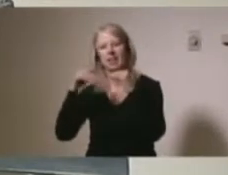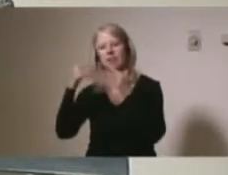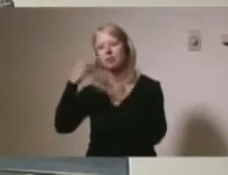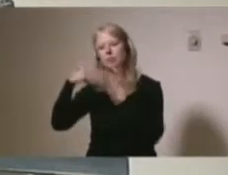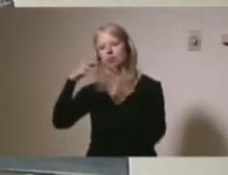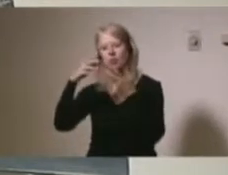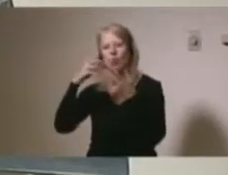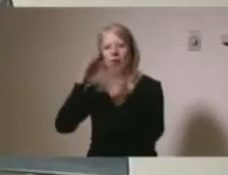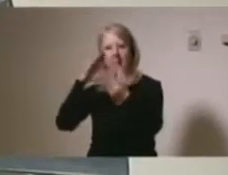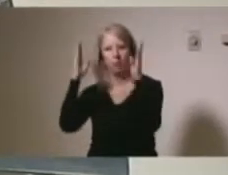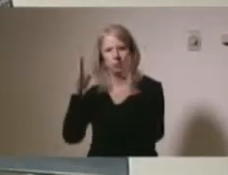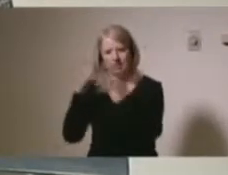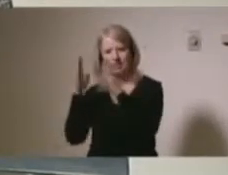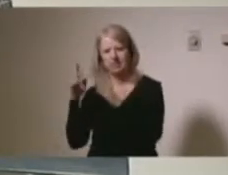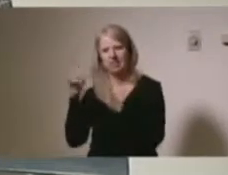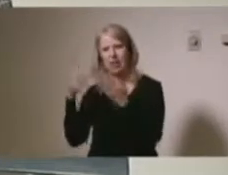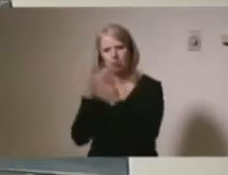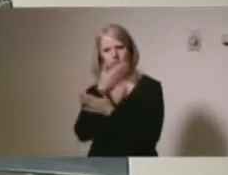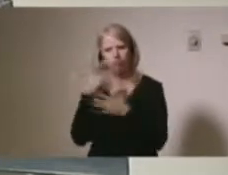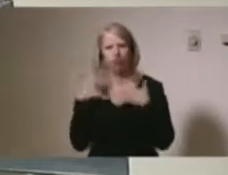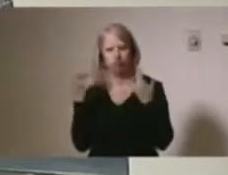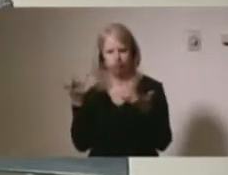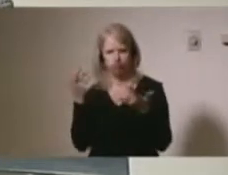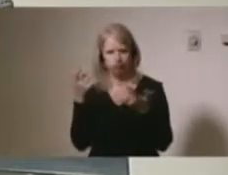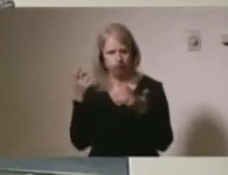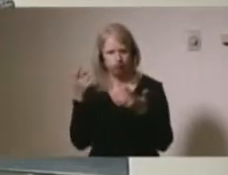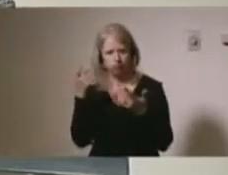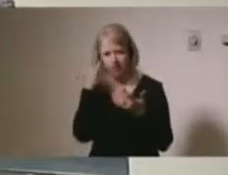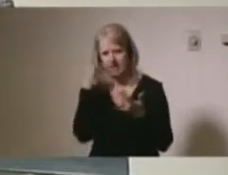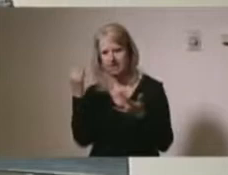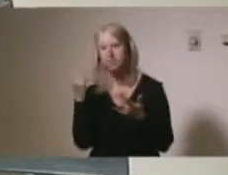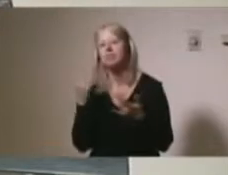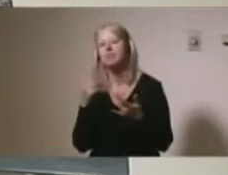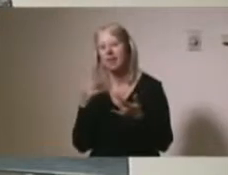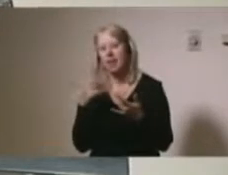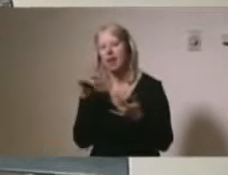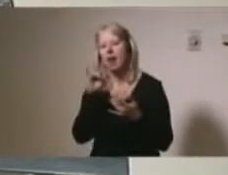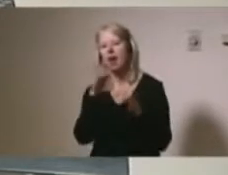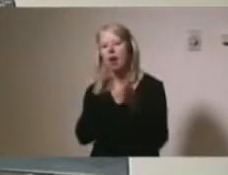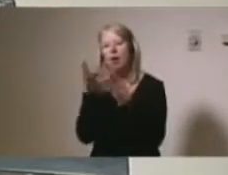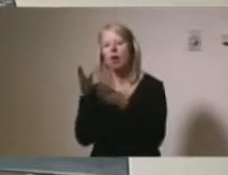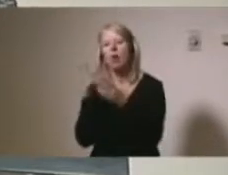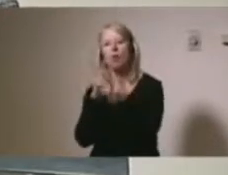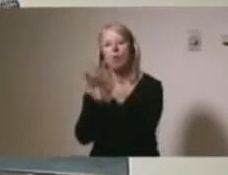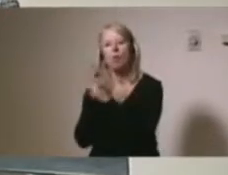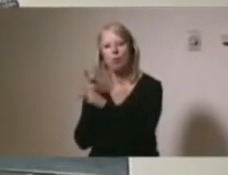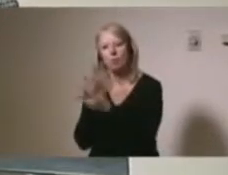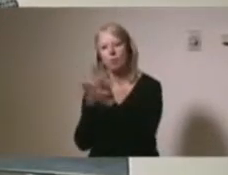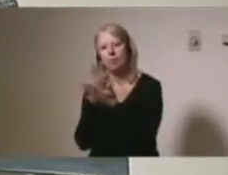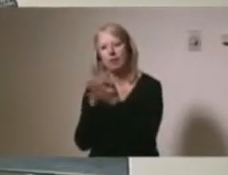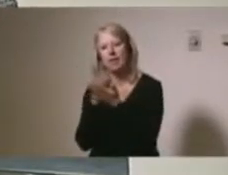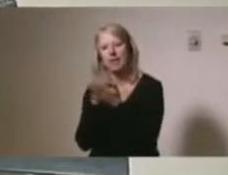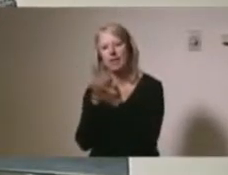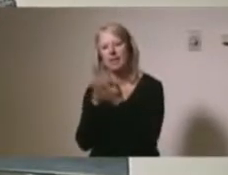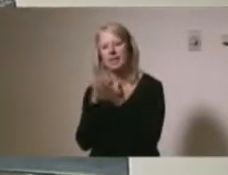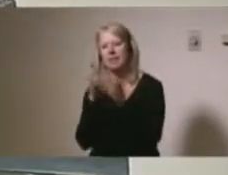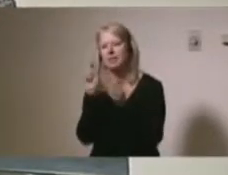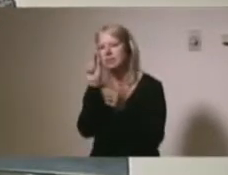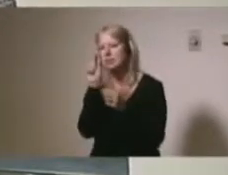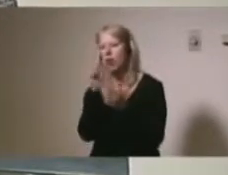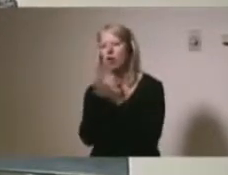That's also a new activity. And we also make loans or micro credit